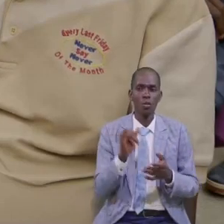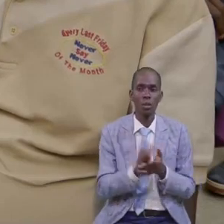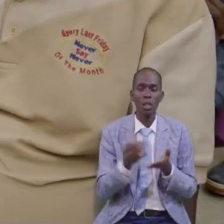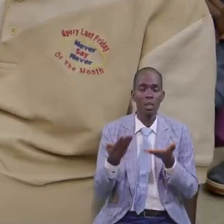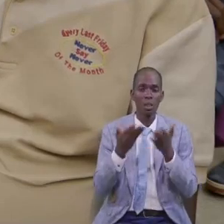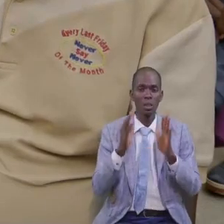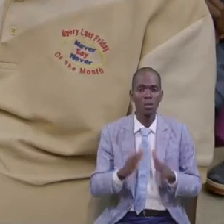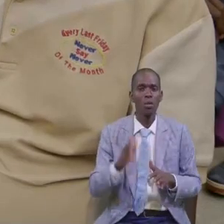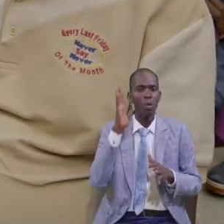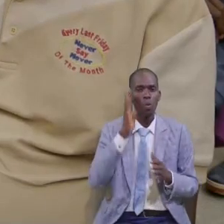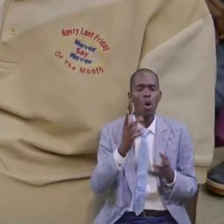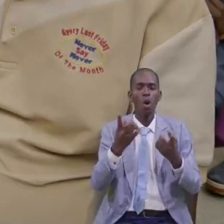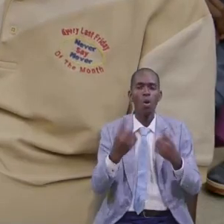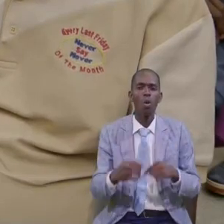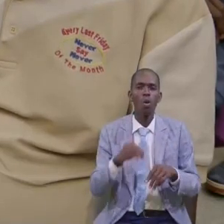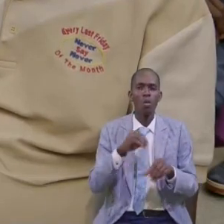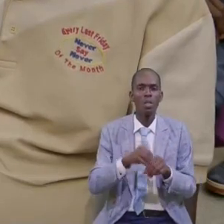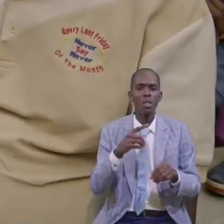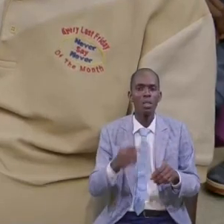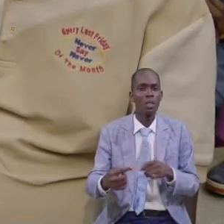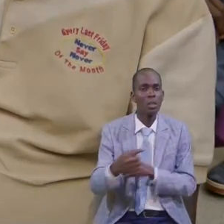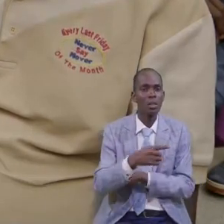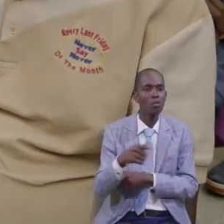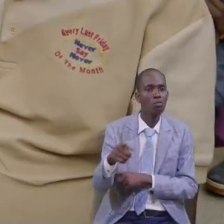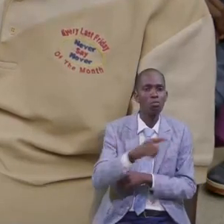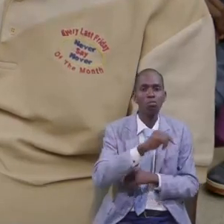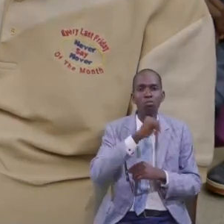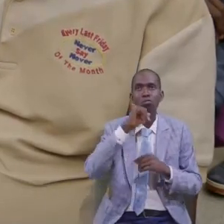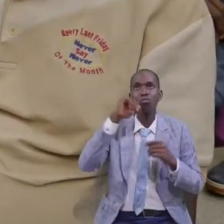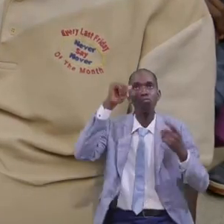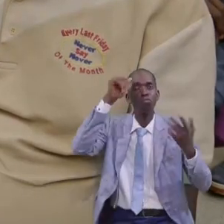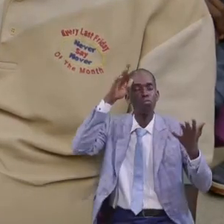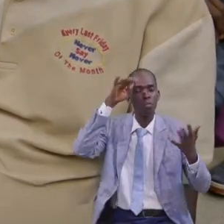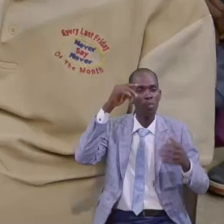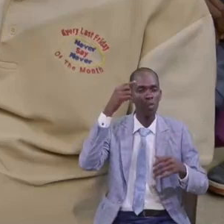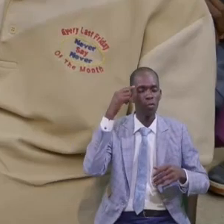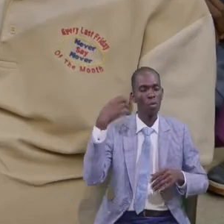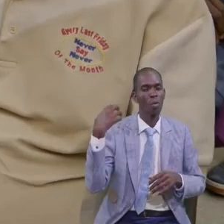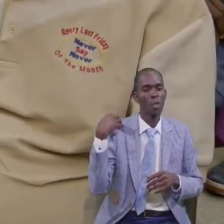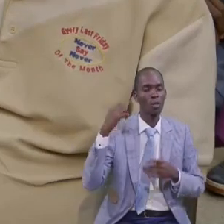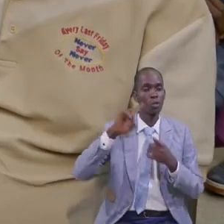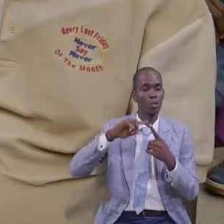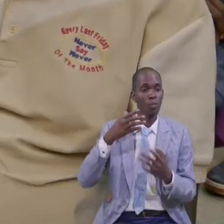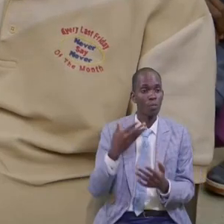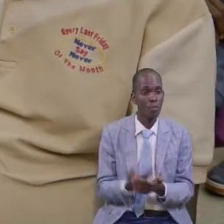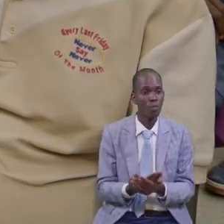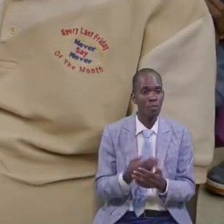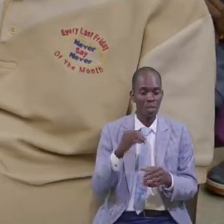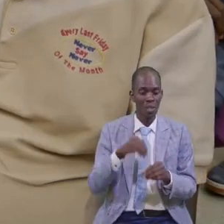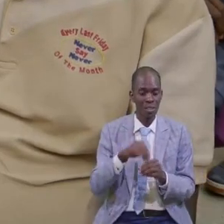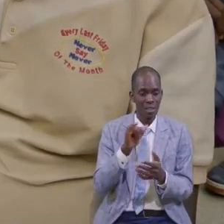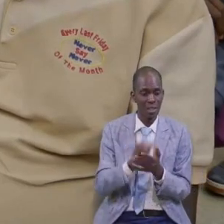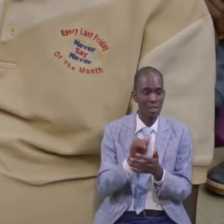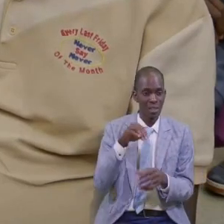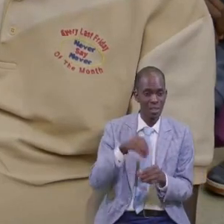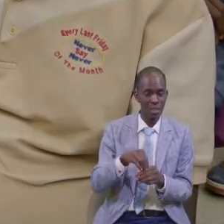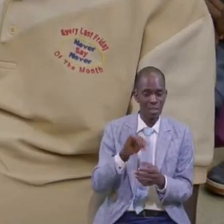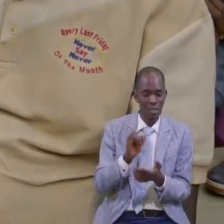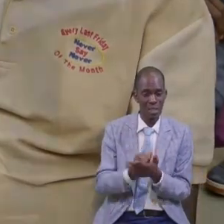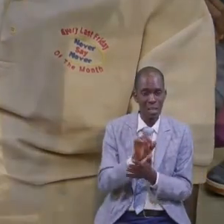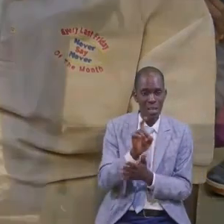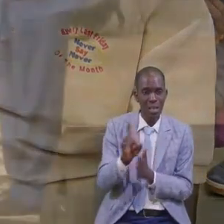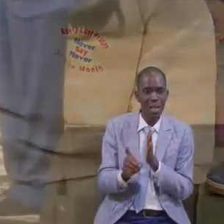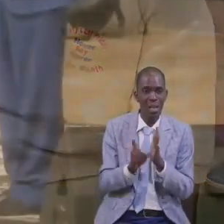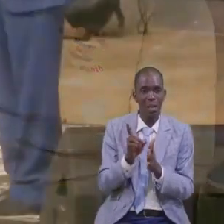come in a day when he looketh not for him. At an hour, in an hour